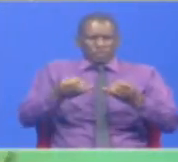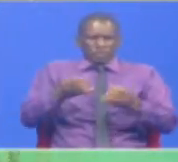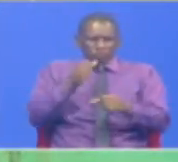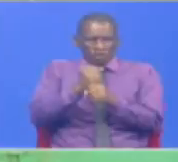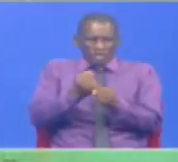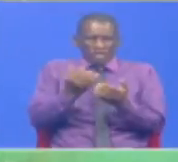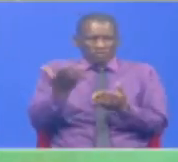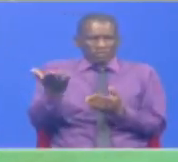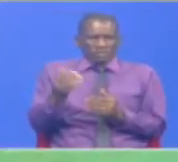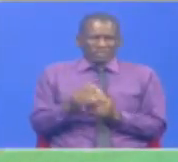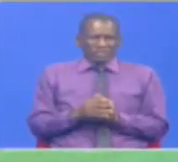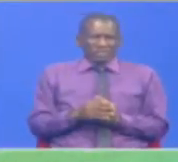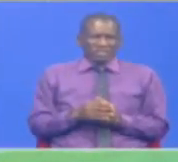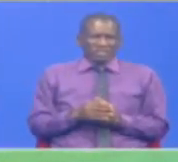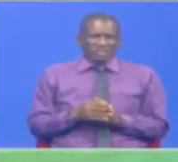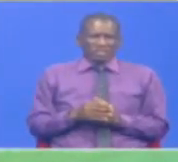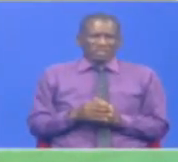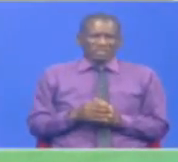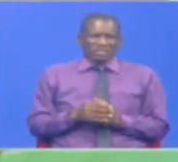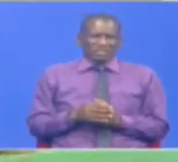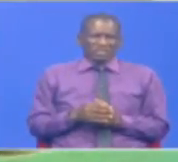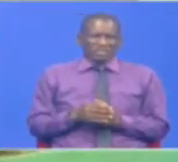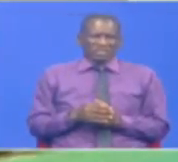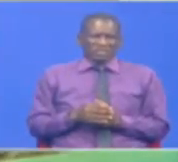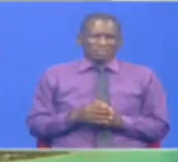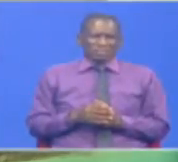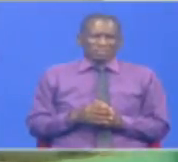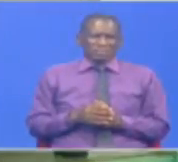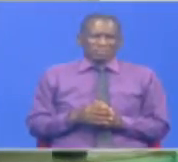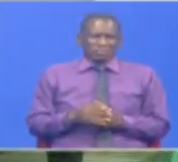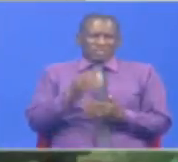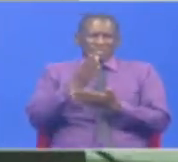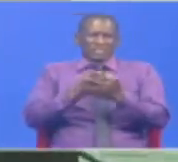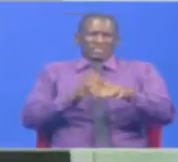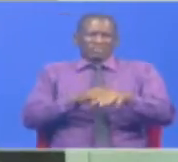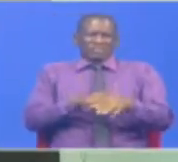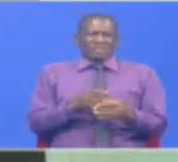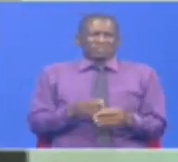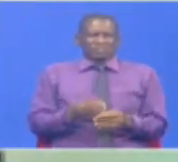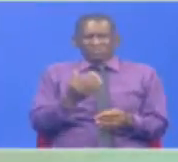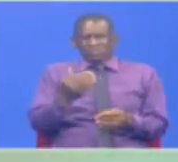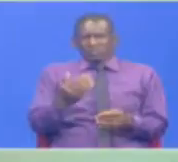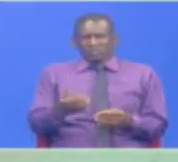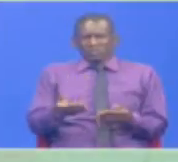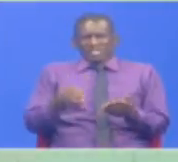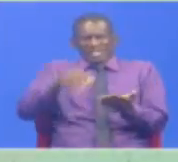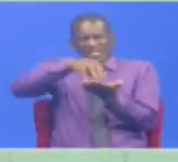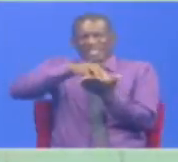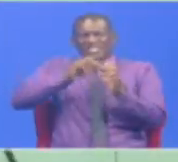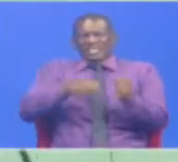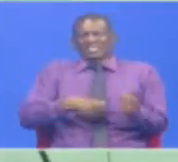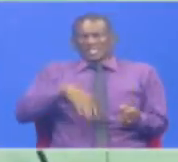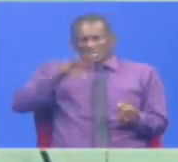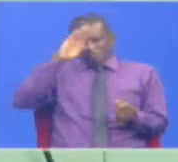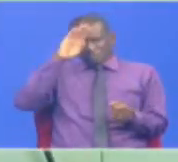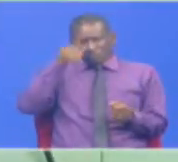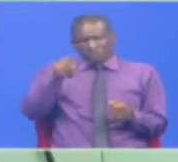So these are my strawberry queen cakes. You know, sometimes cakes can disappoint you, especially when it's out of the oven, it